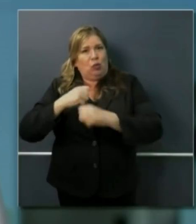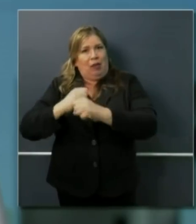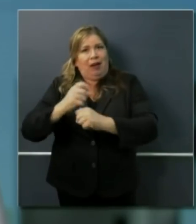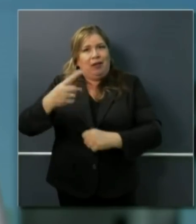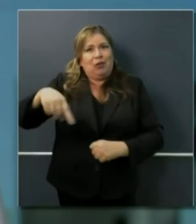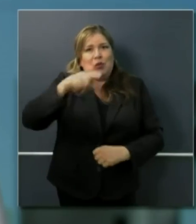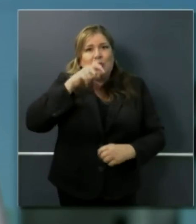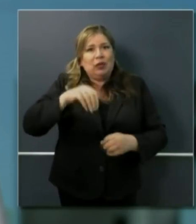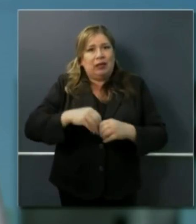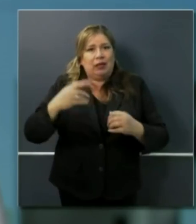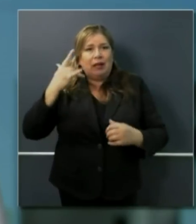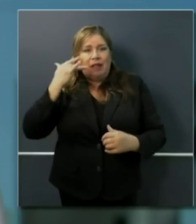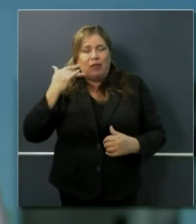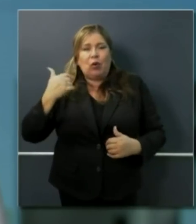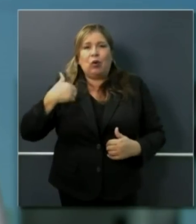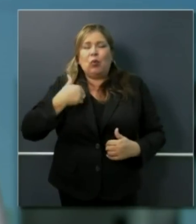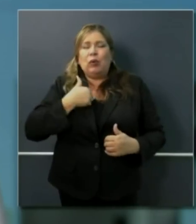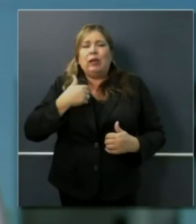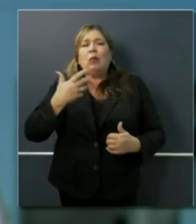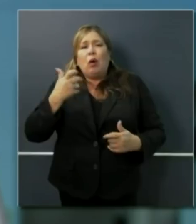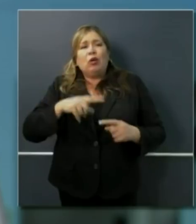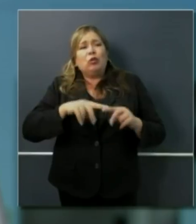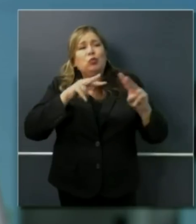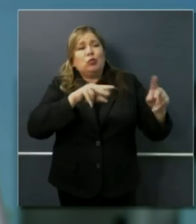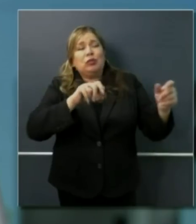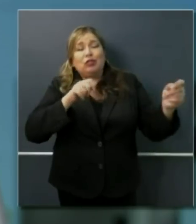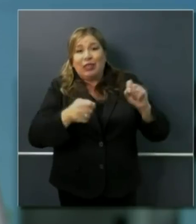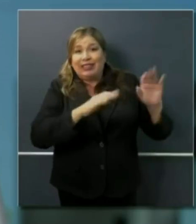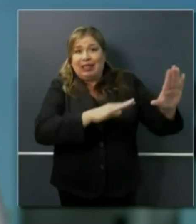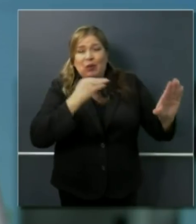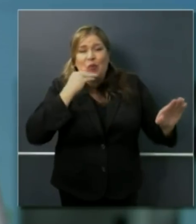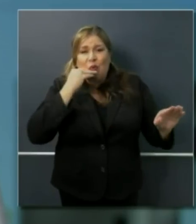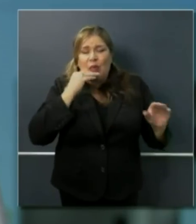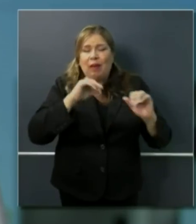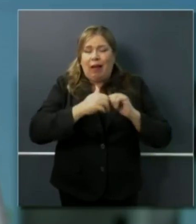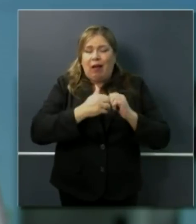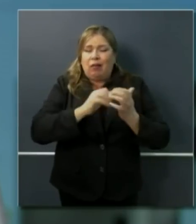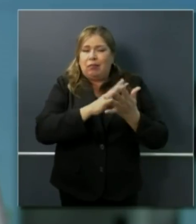look at modifying some of the stay-at-home orders we have today.